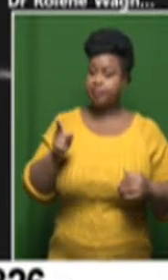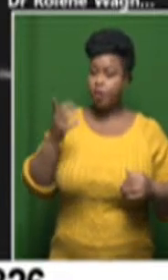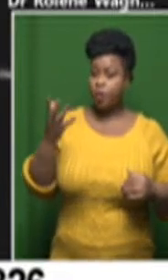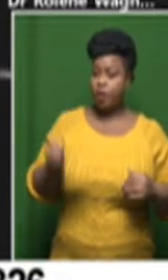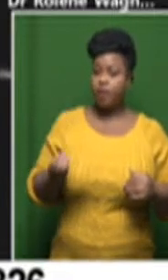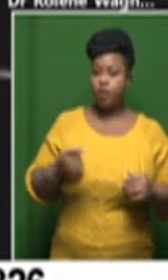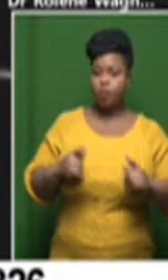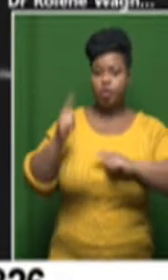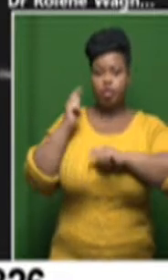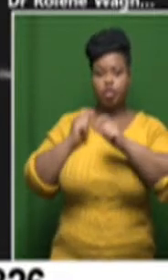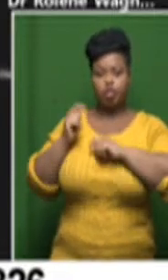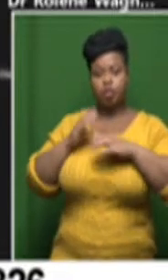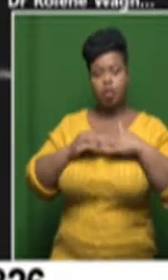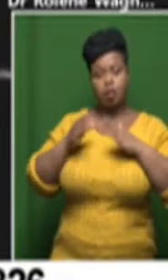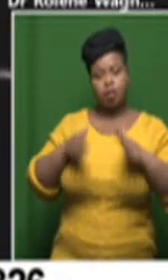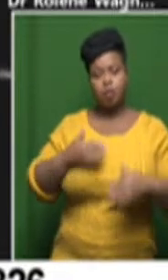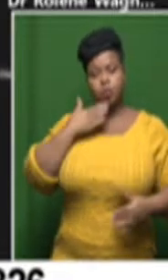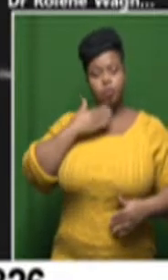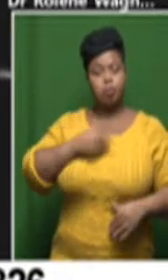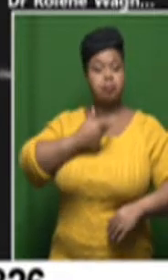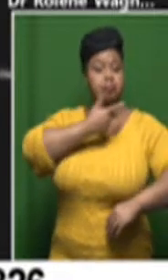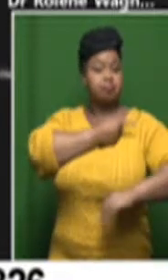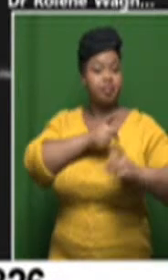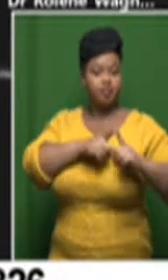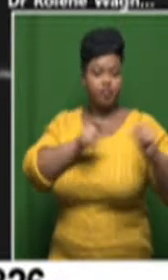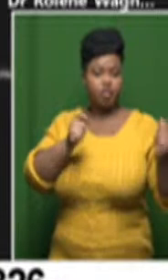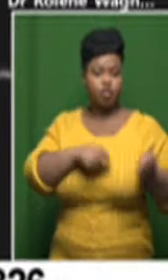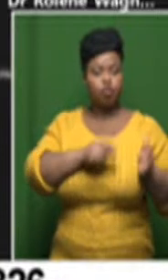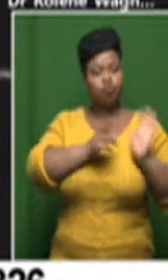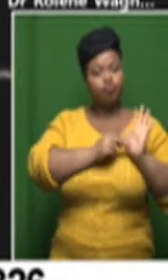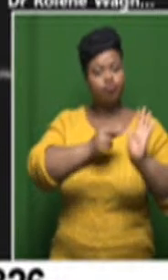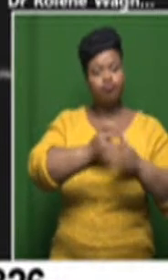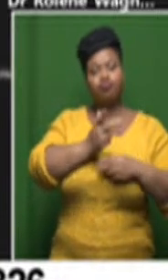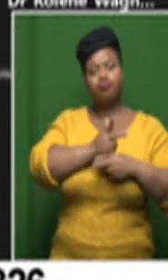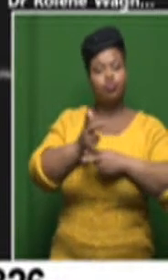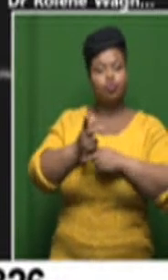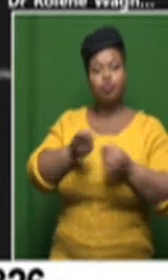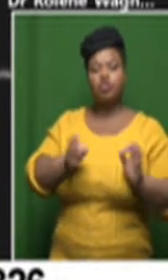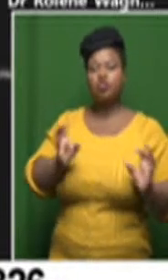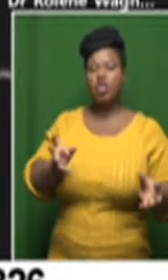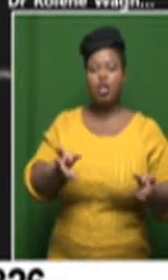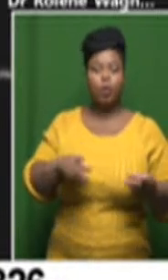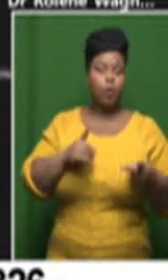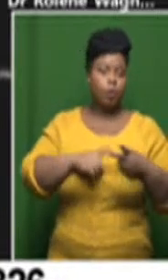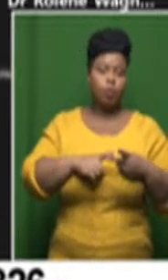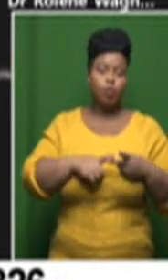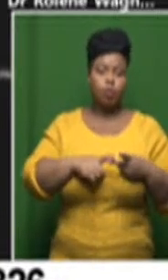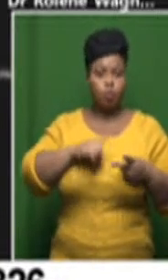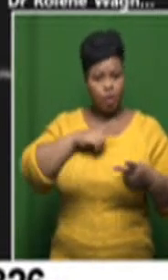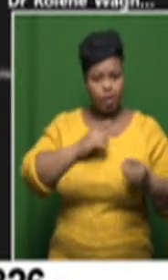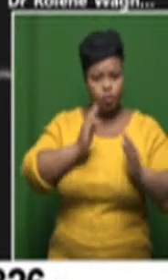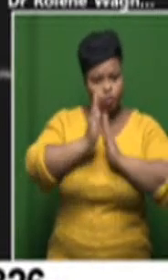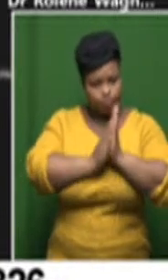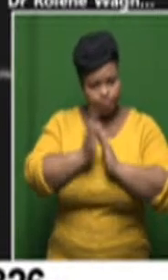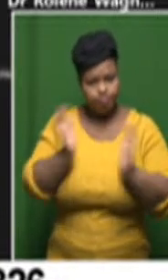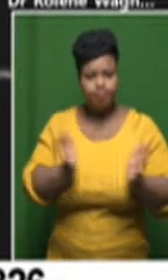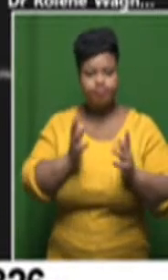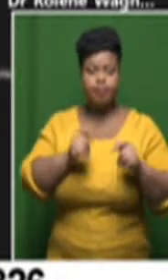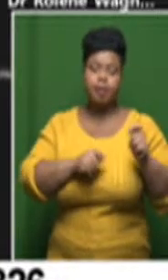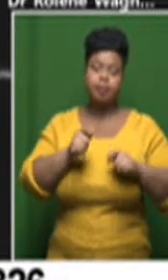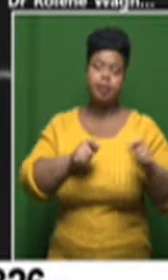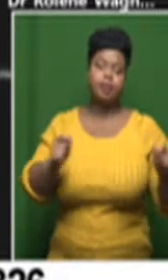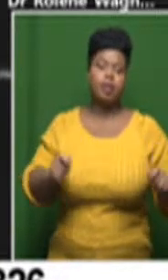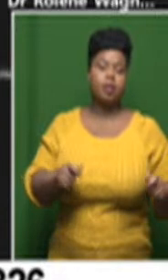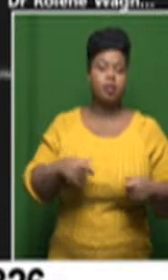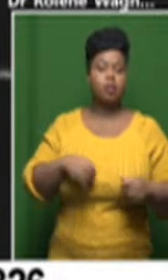our traditional leaders who've been vaccinated doing recordings that we're playing over radio in order to encourage people and